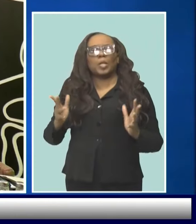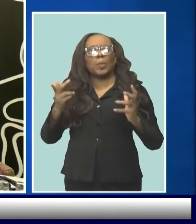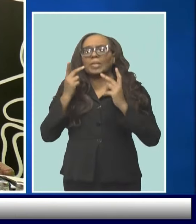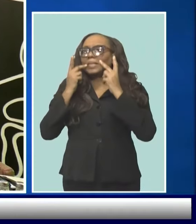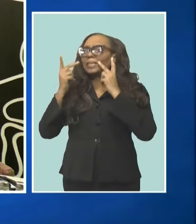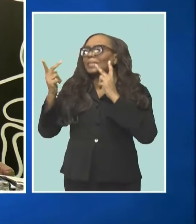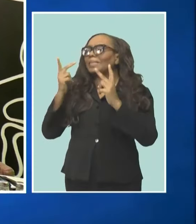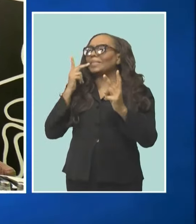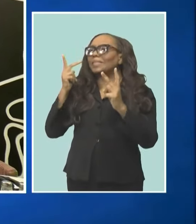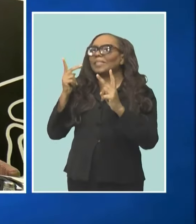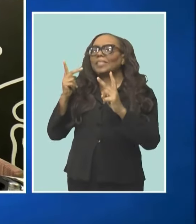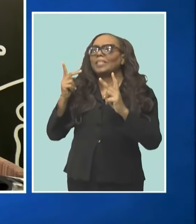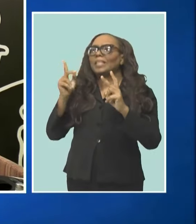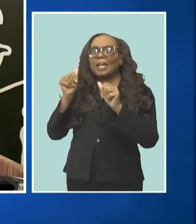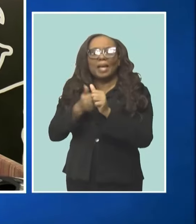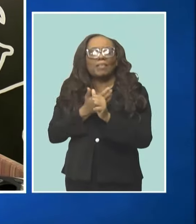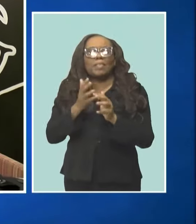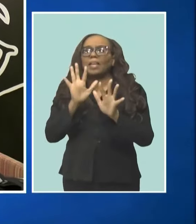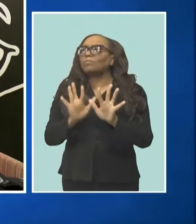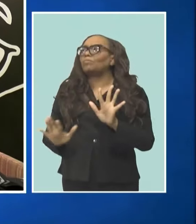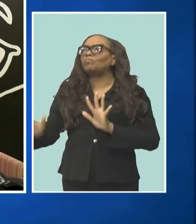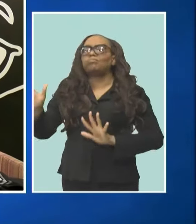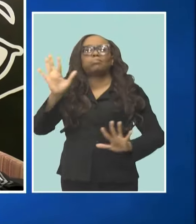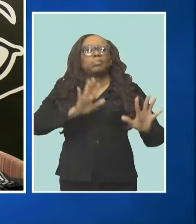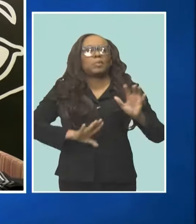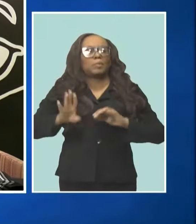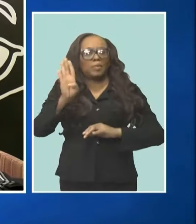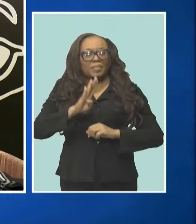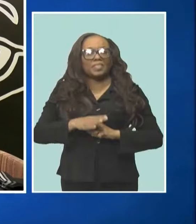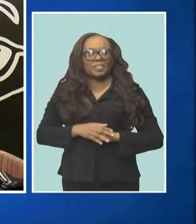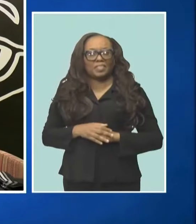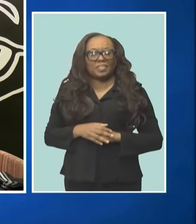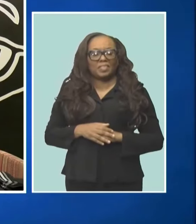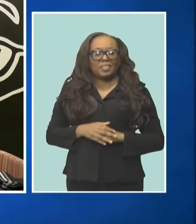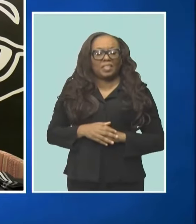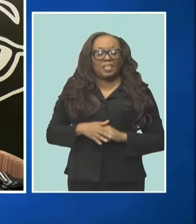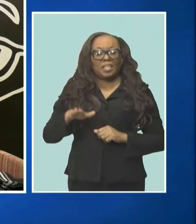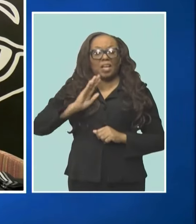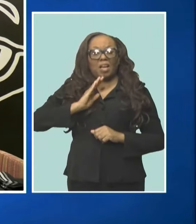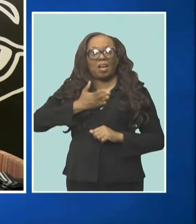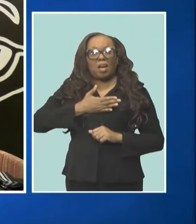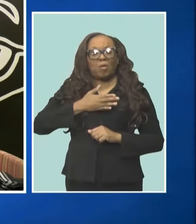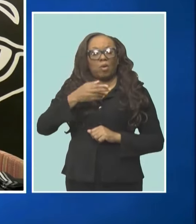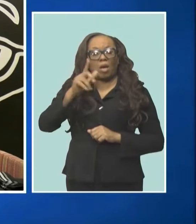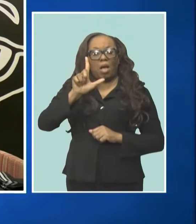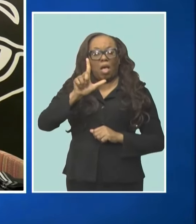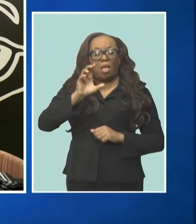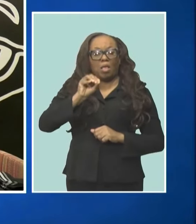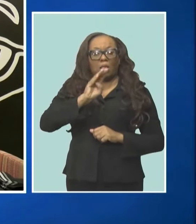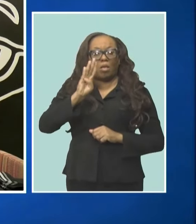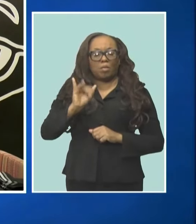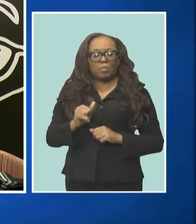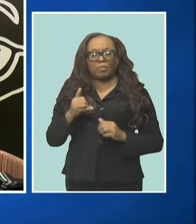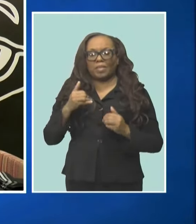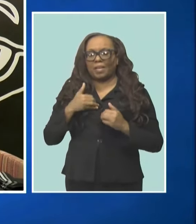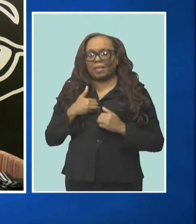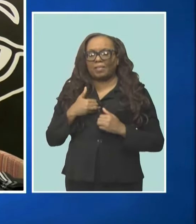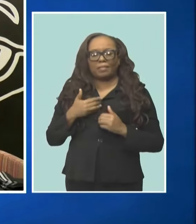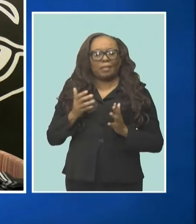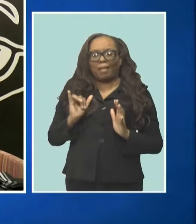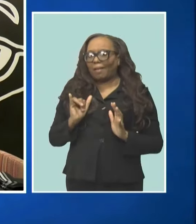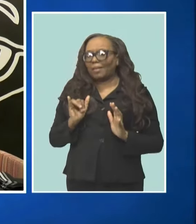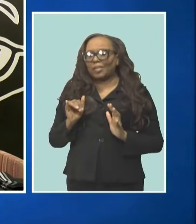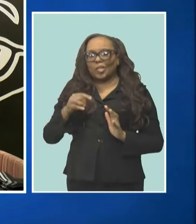on our cushions and our artwork. We have black belly sheep in our lobby. We have a fabulous art for the people space where